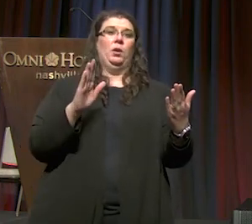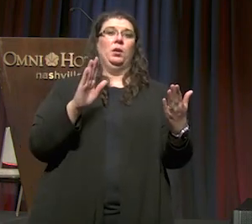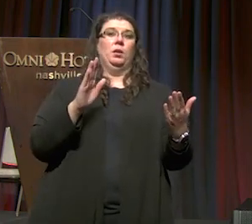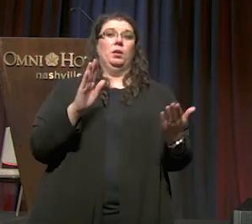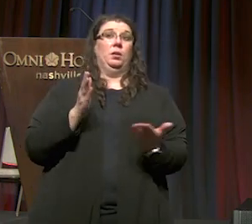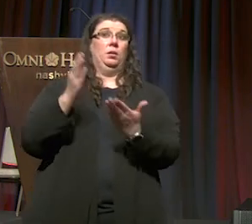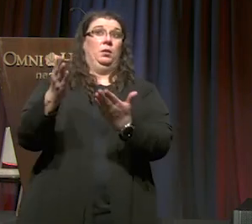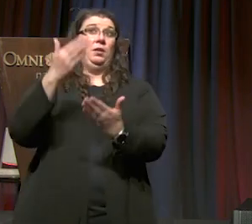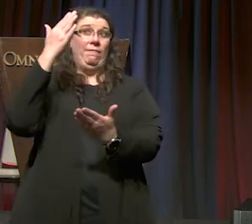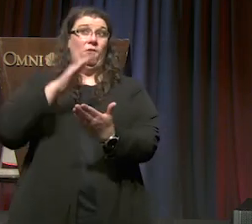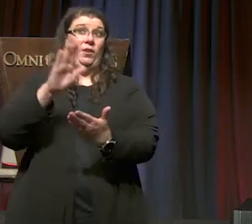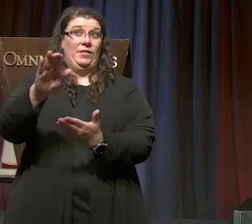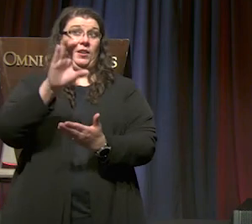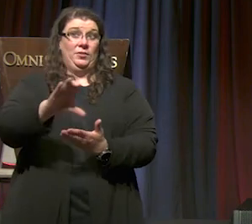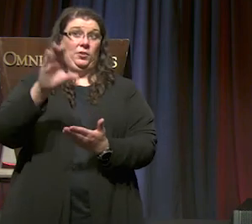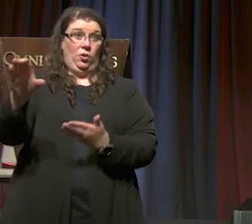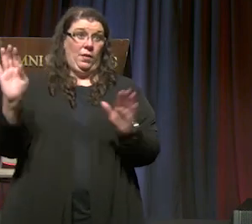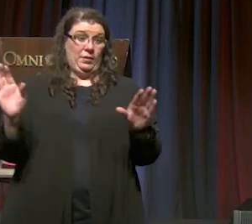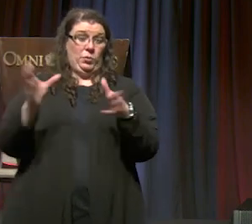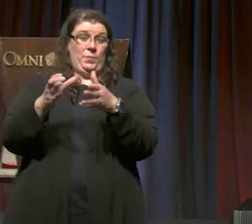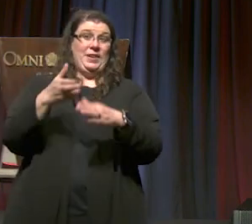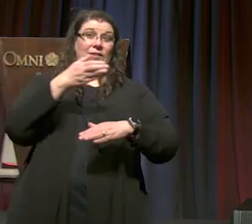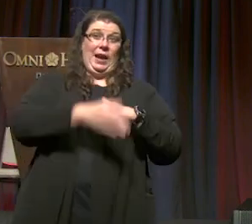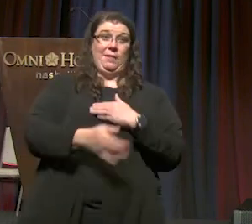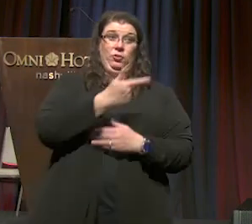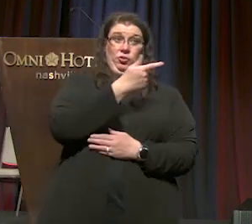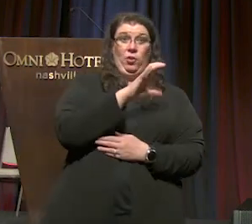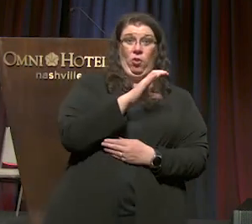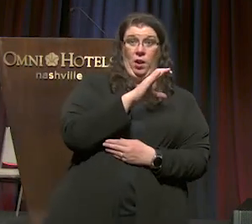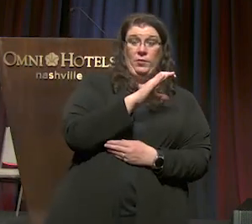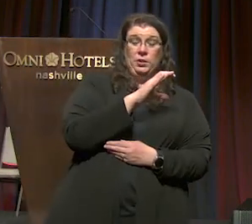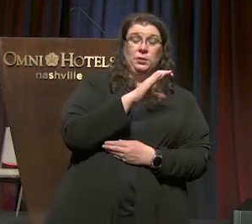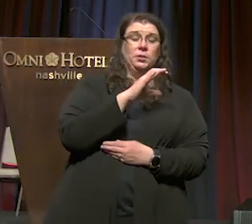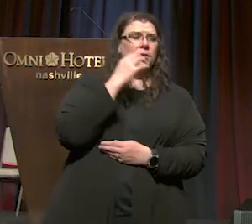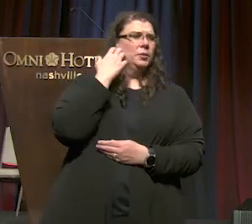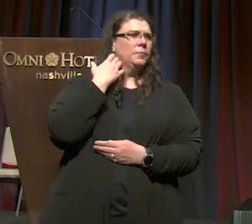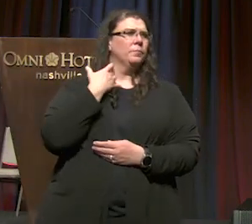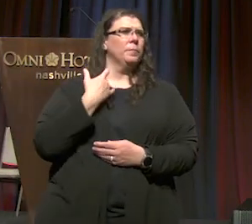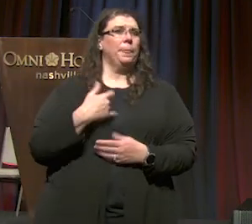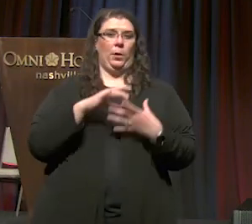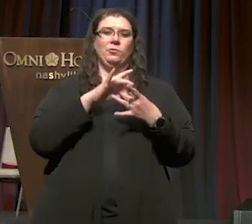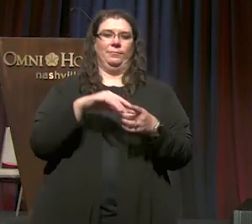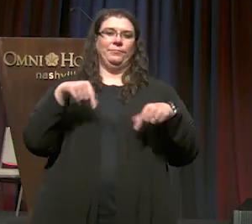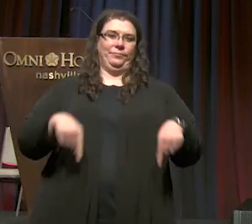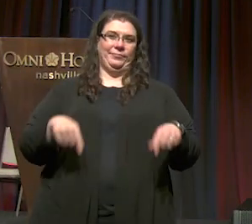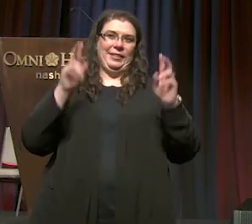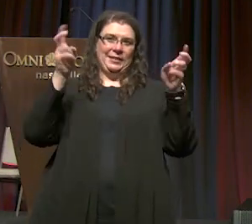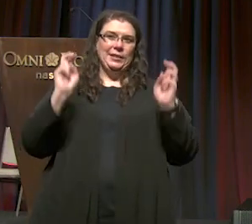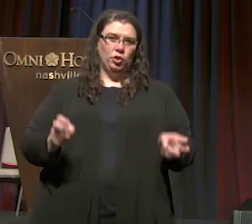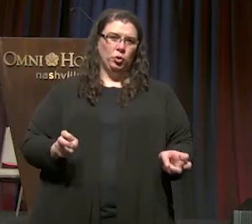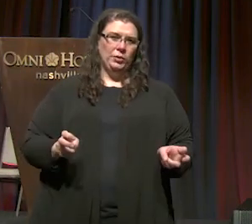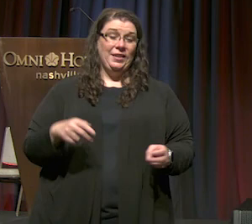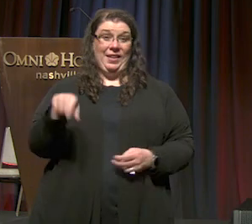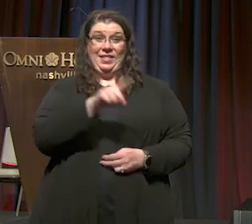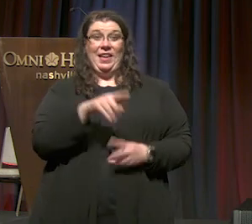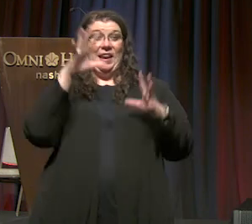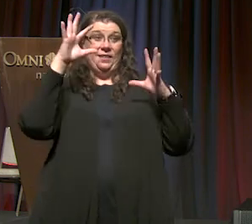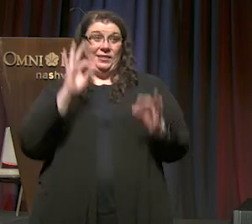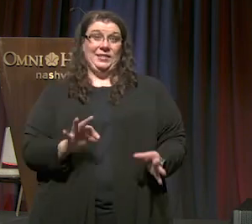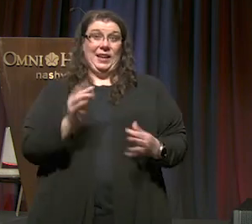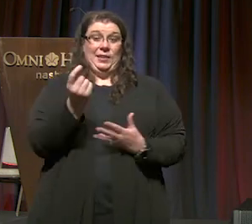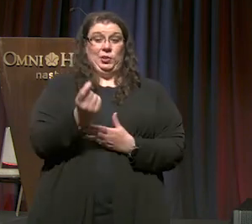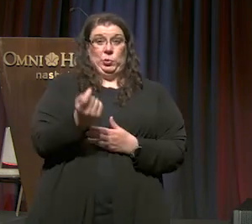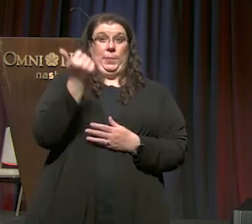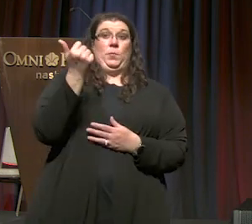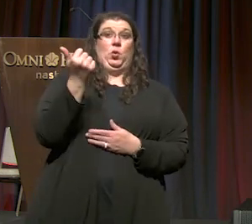Central Conference when it meets after General Conference, which is around these issues. And they have decided to